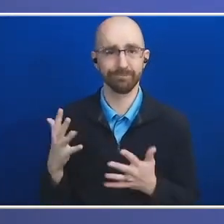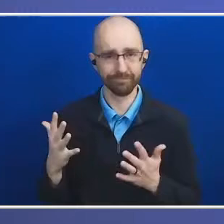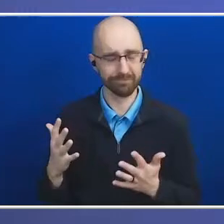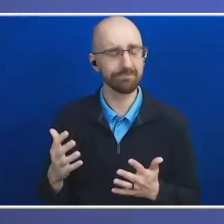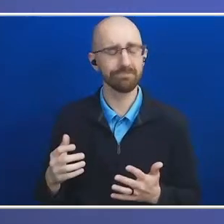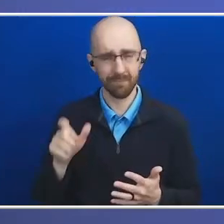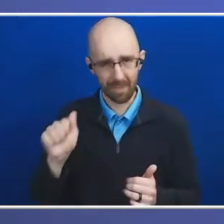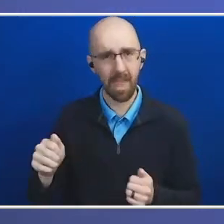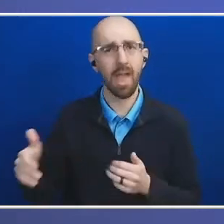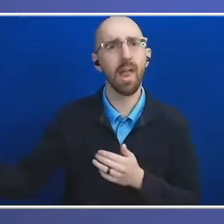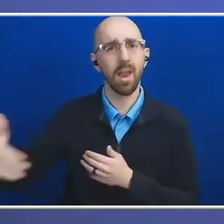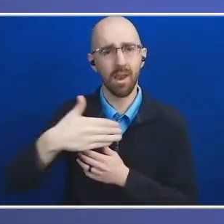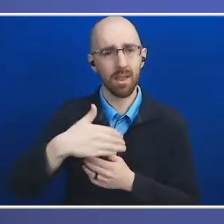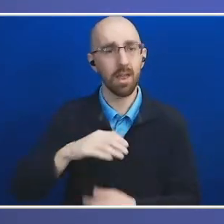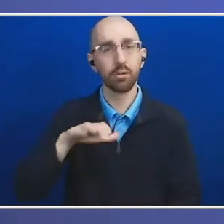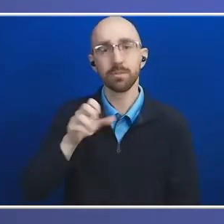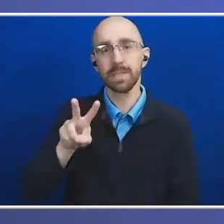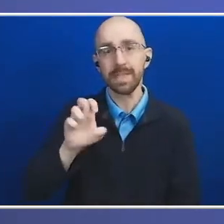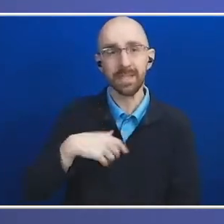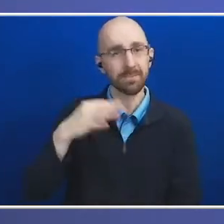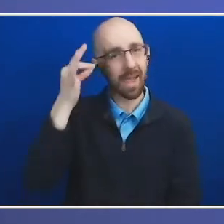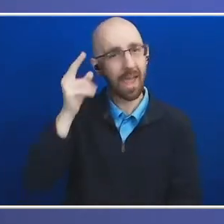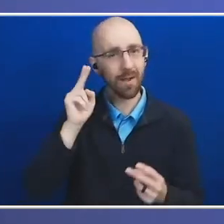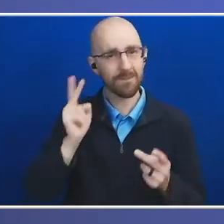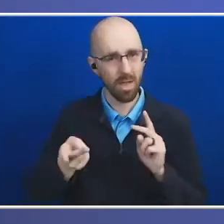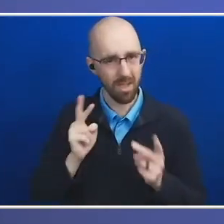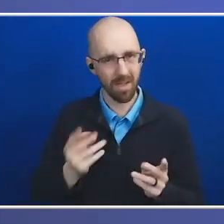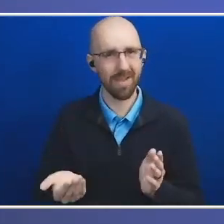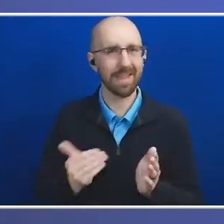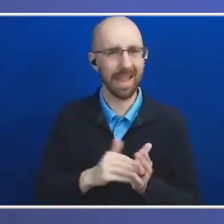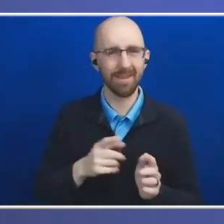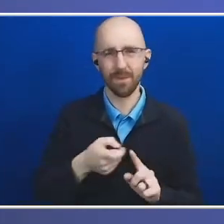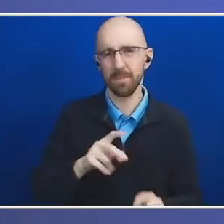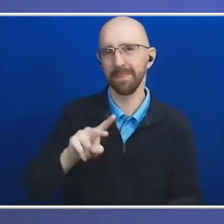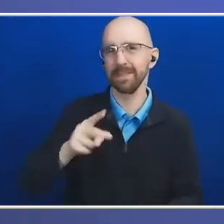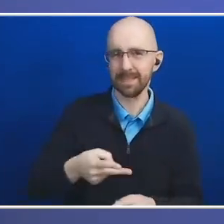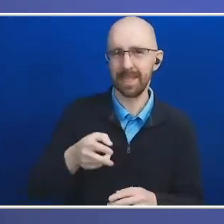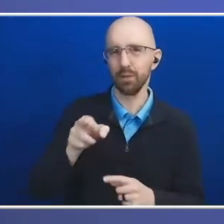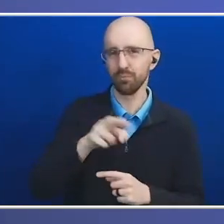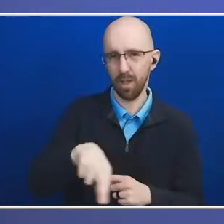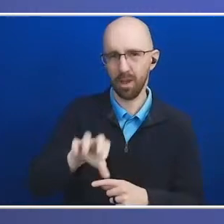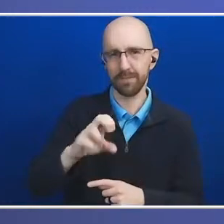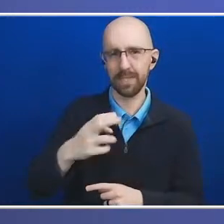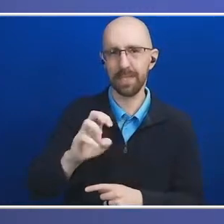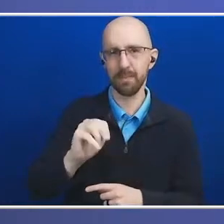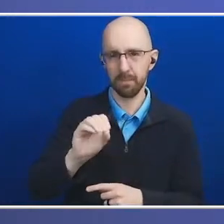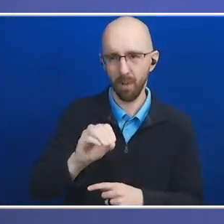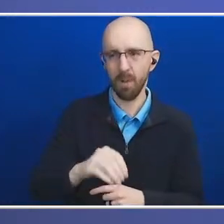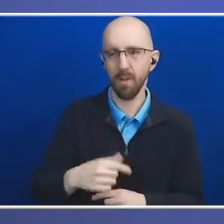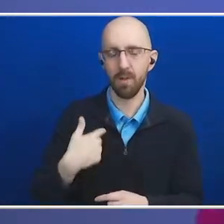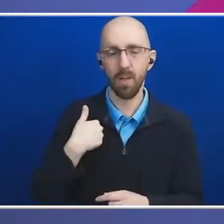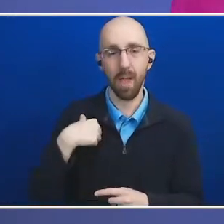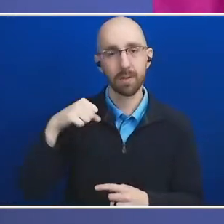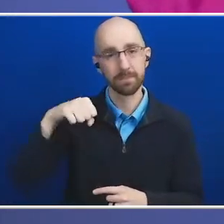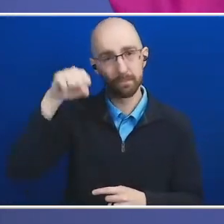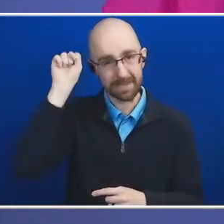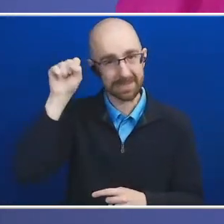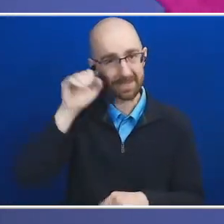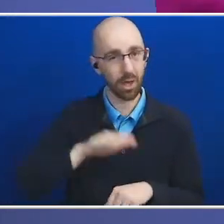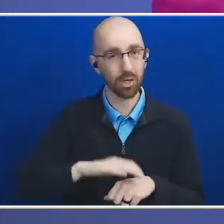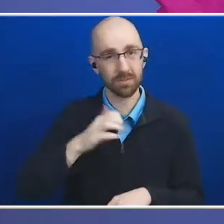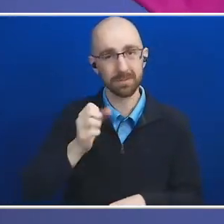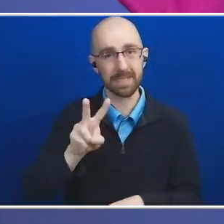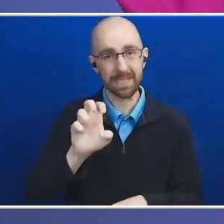hair was falling out again from the second part of chemo, and so I was buzzing my hair on Christmas Eve, and Chris came in and